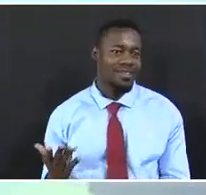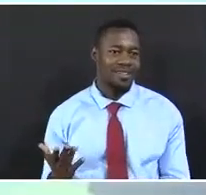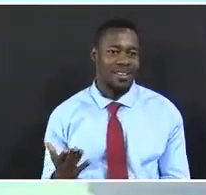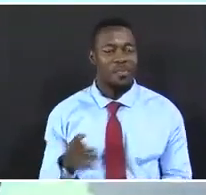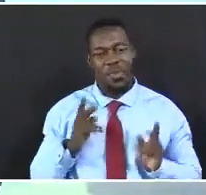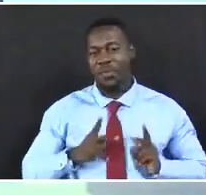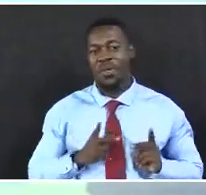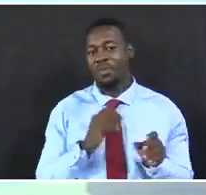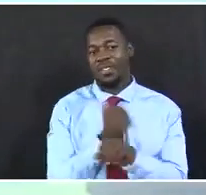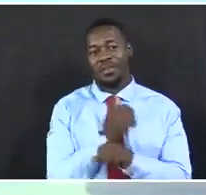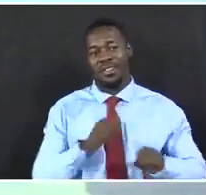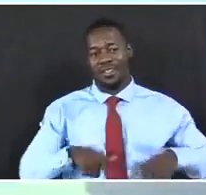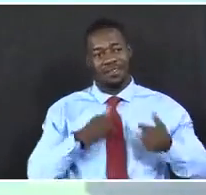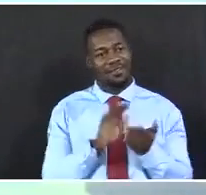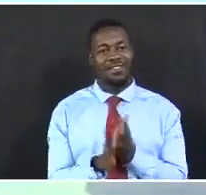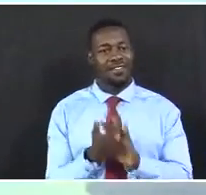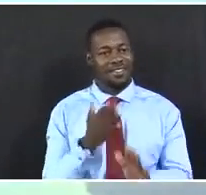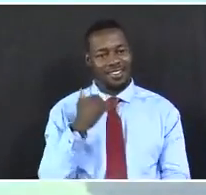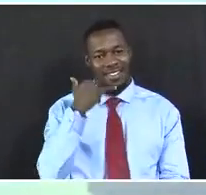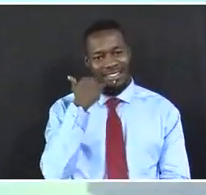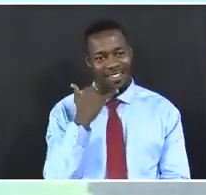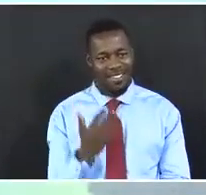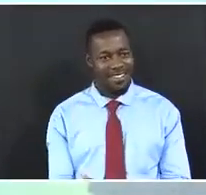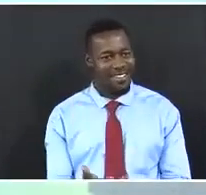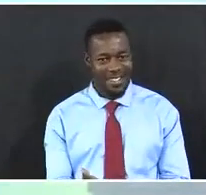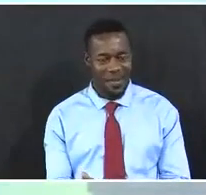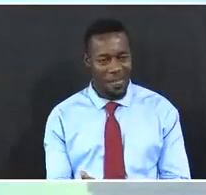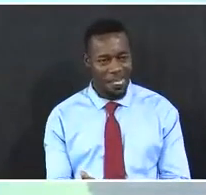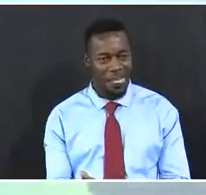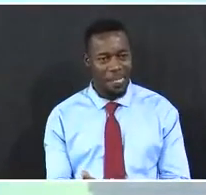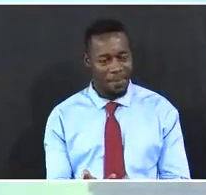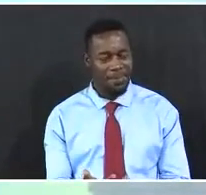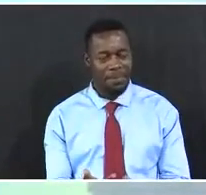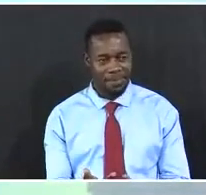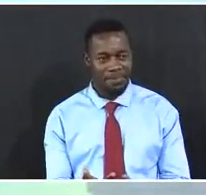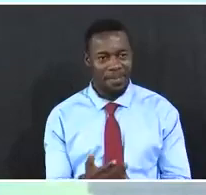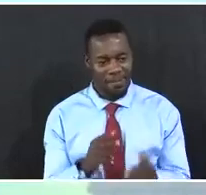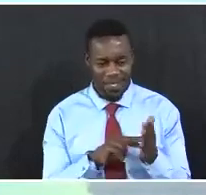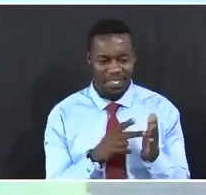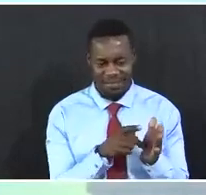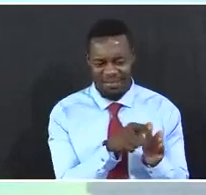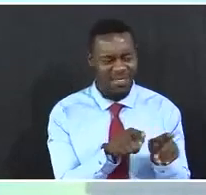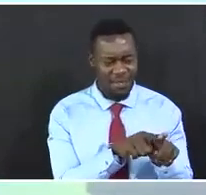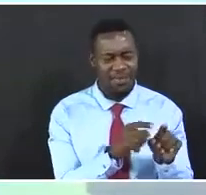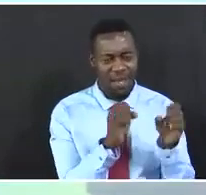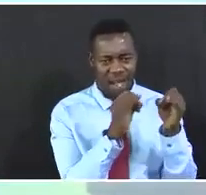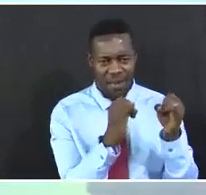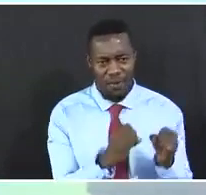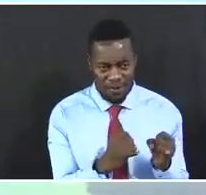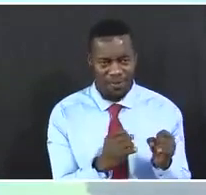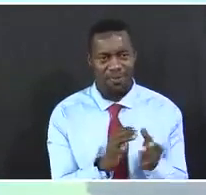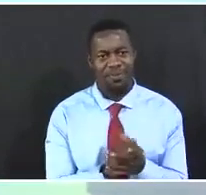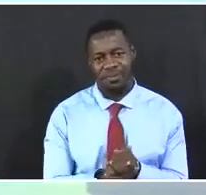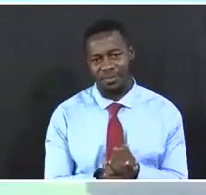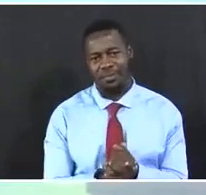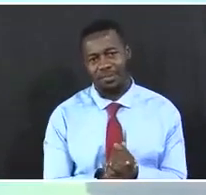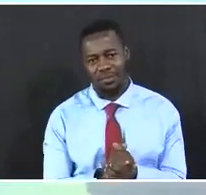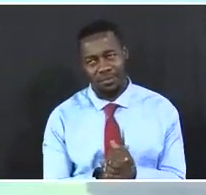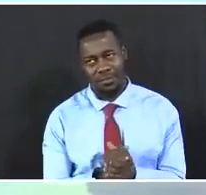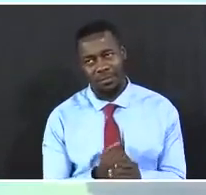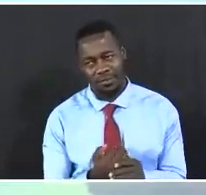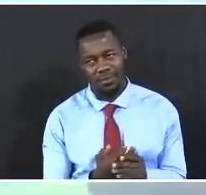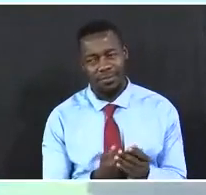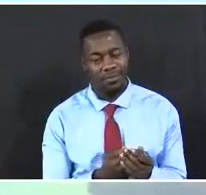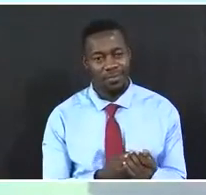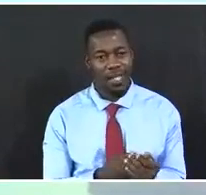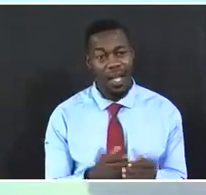silence for 5 minutes without refreshing our newsfeed, you know, all that, we might have an idol. And this is just caution. So